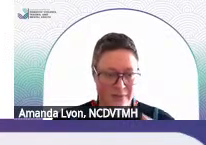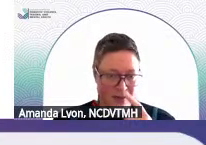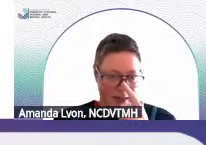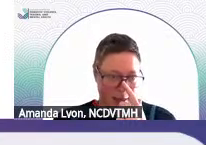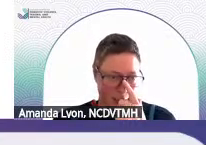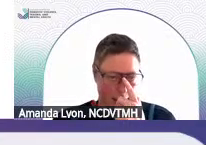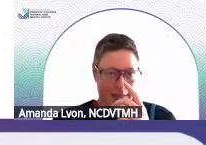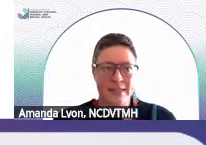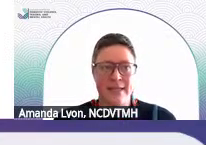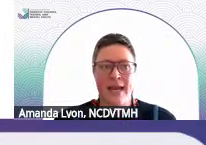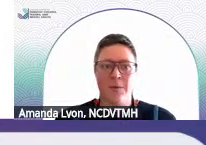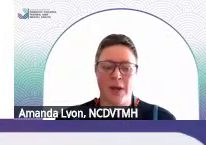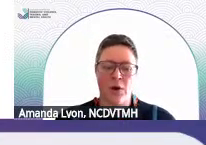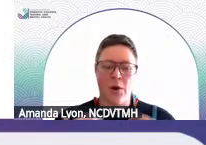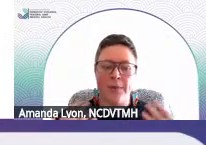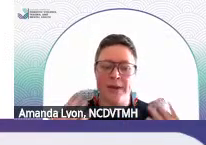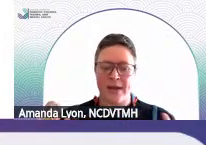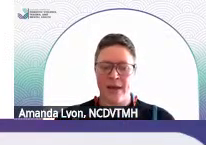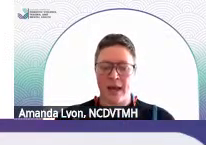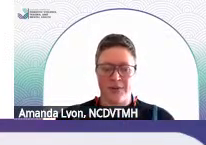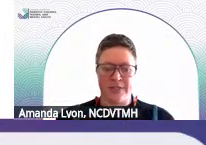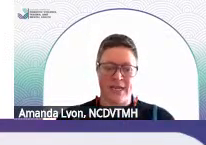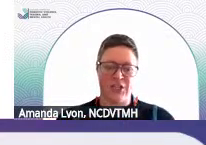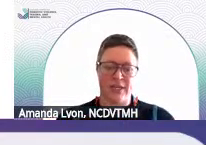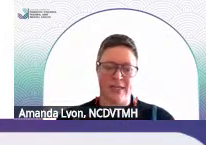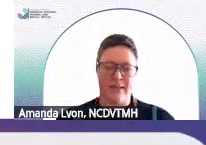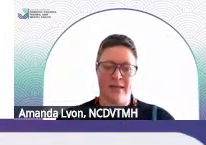use. Instead, we are opening a